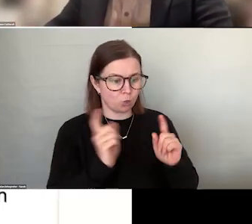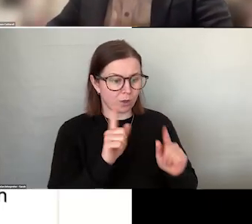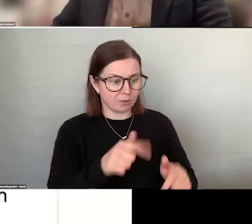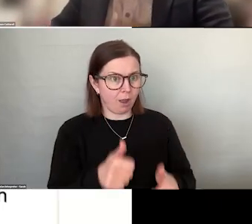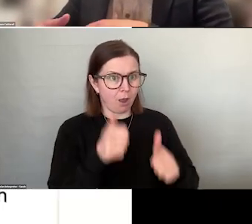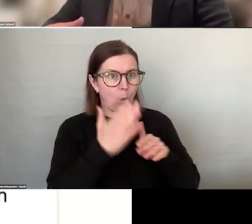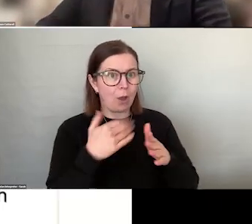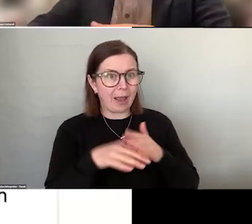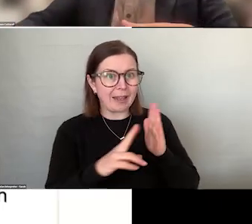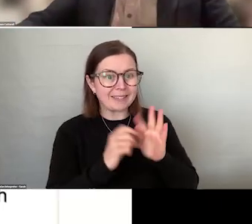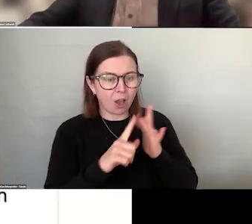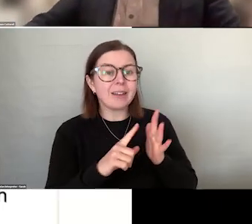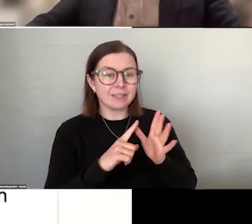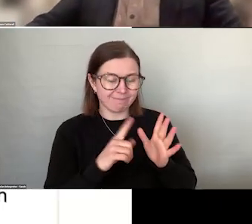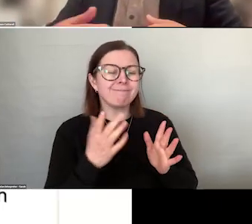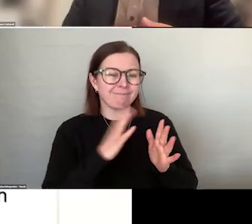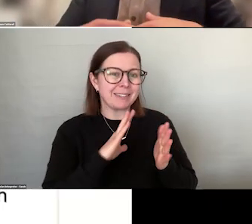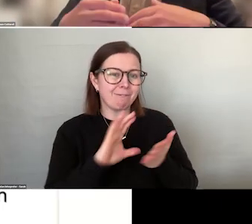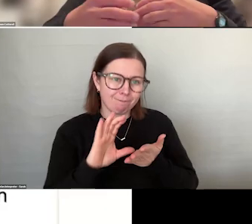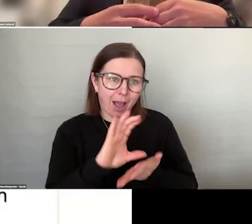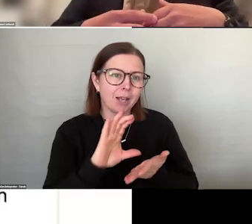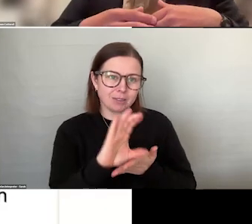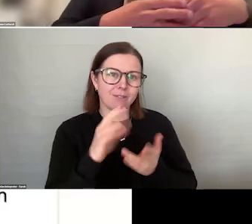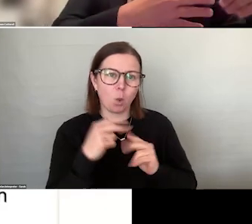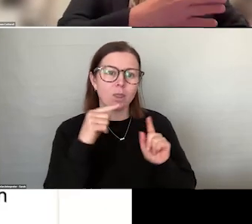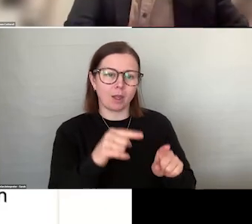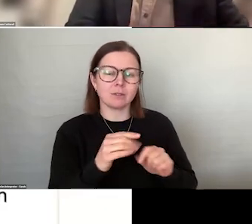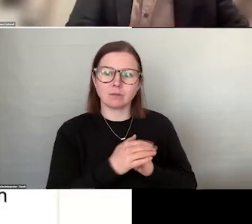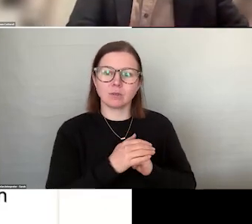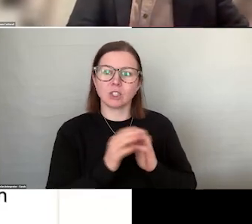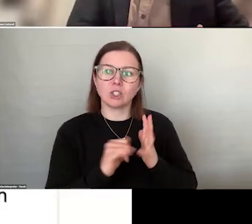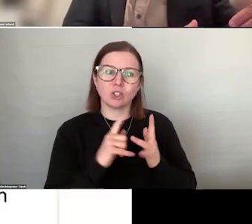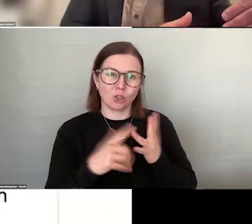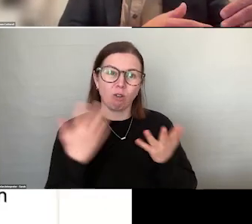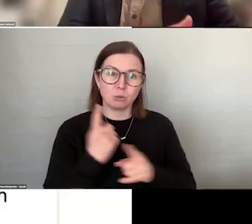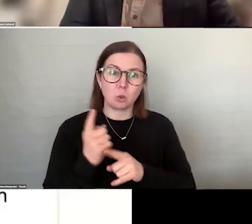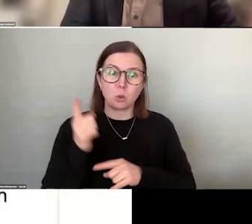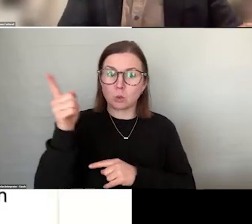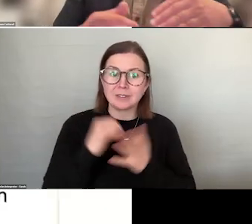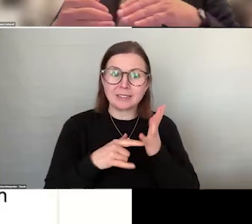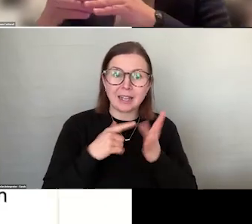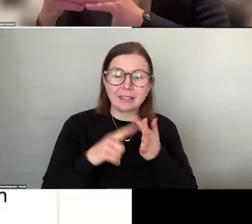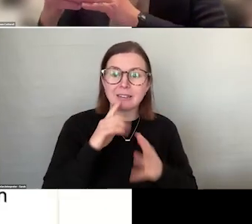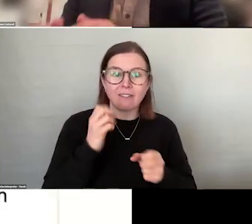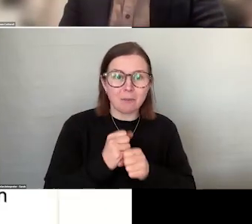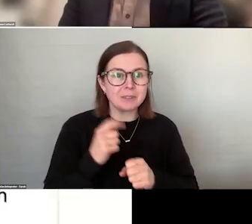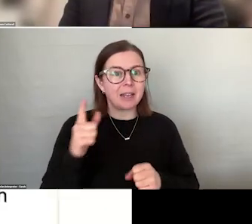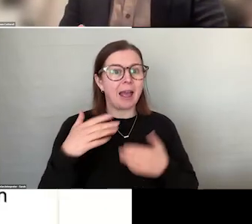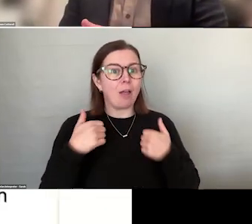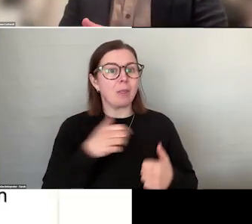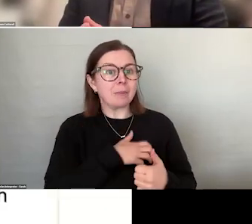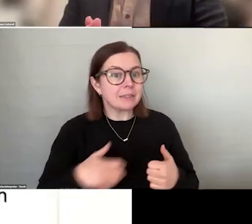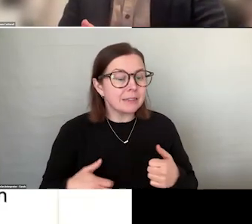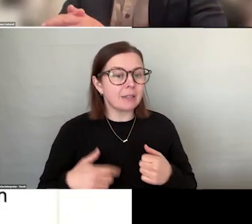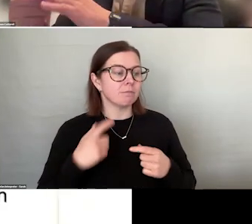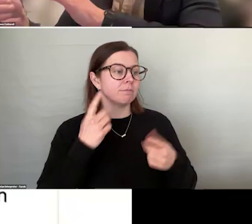in the NDIA, we need them to be funded. So again, it's talking to state governments and health ministries, talking